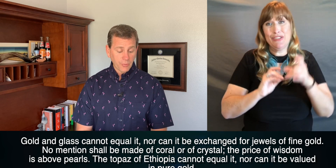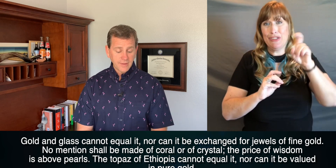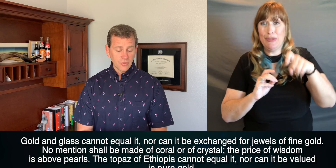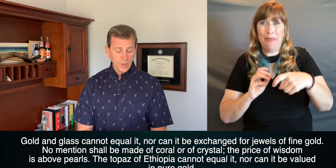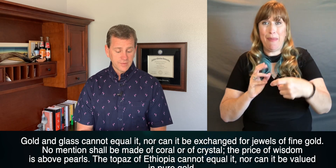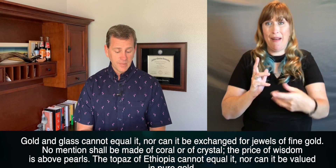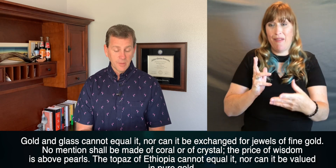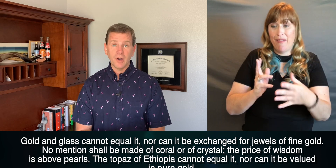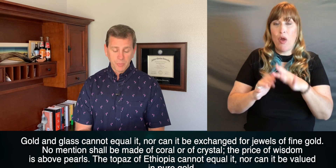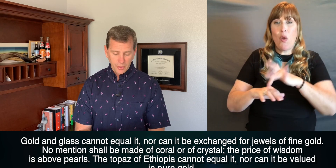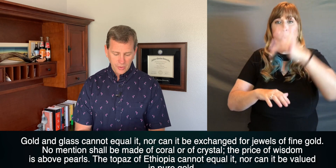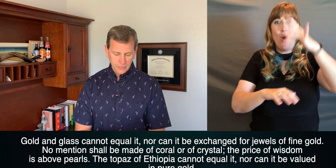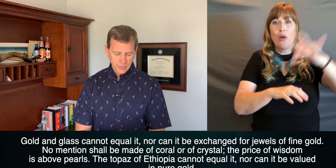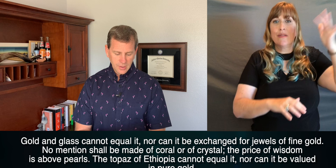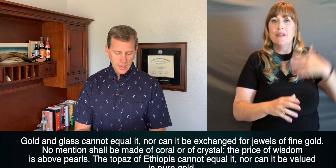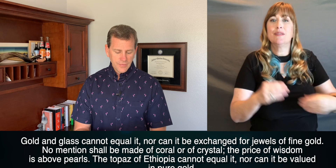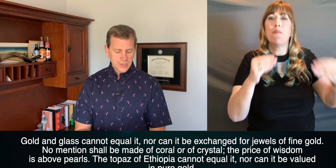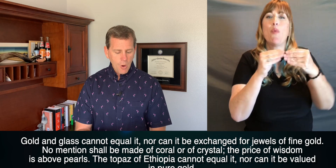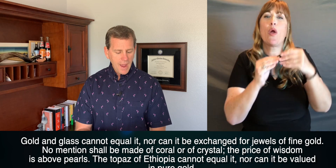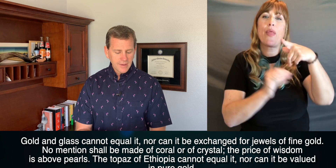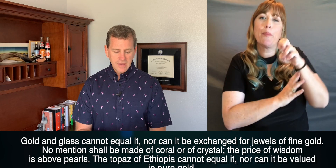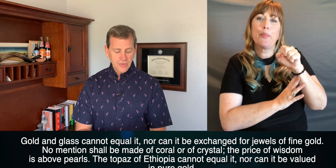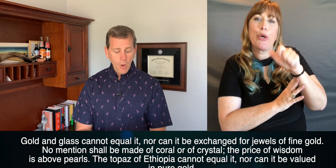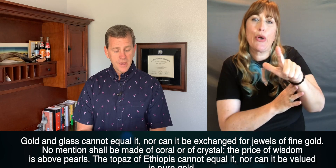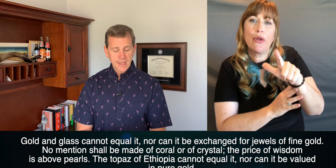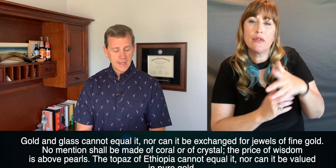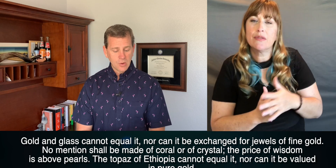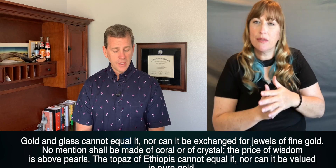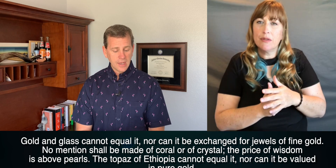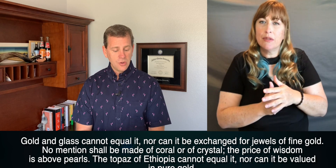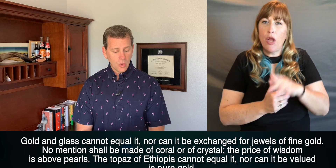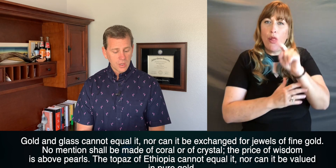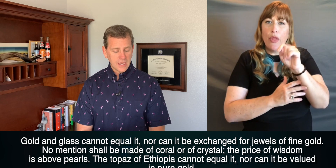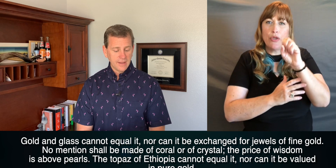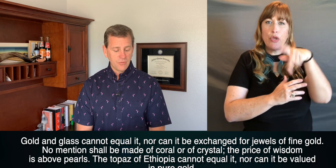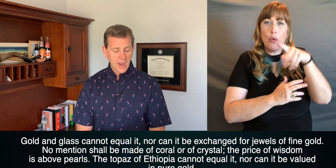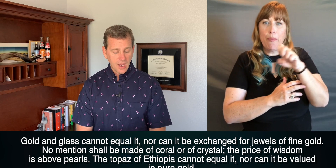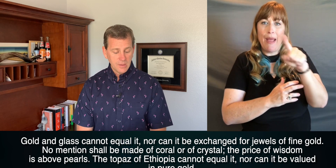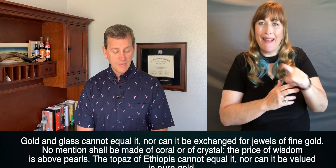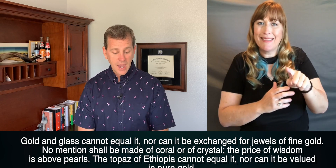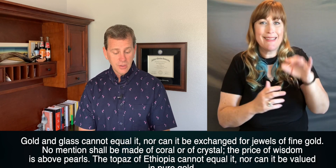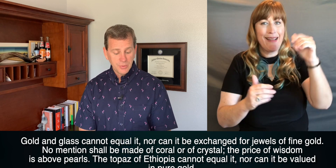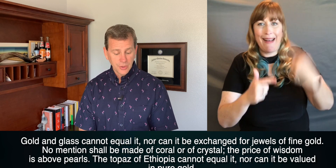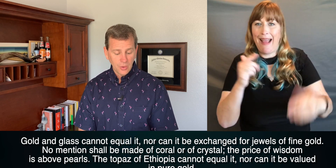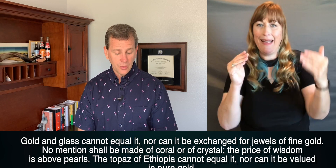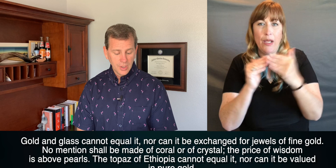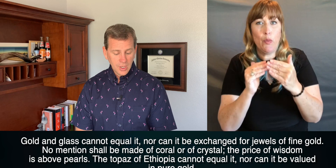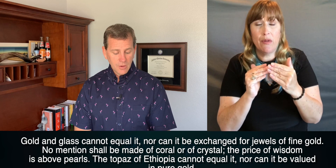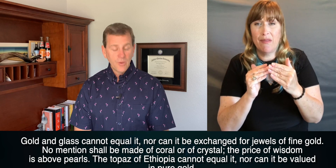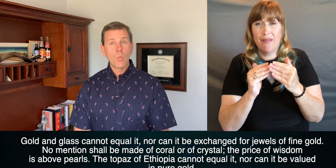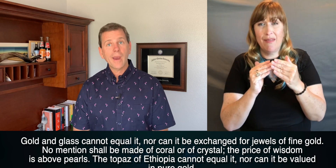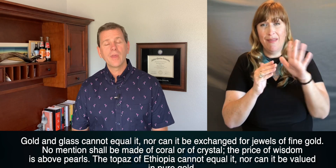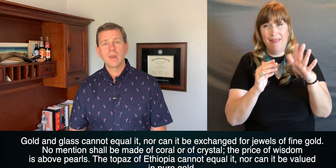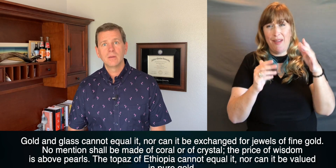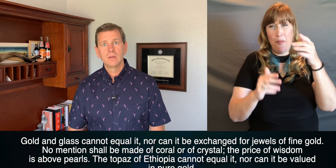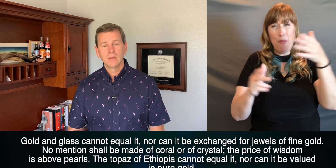crystal. The price of wisdom is above pearls. The topaz of Ethiopia cannot equal it, nor can it be valued in pure gold.